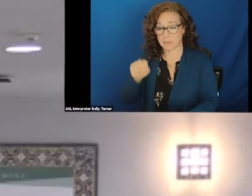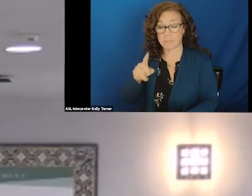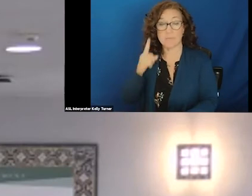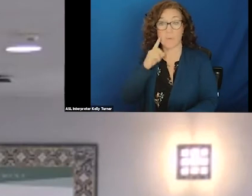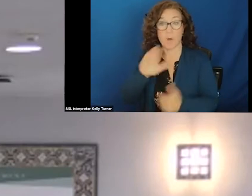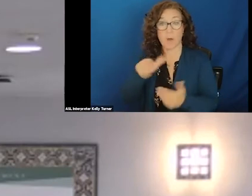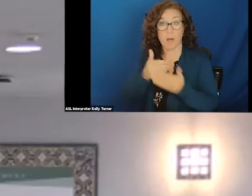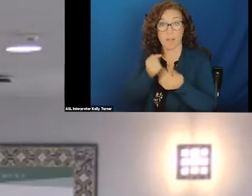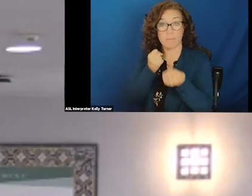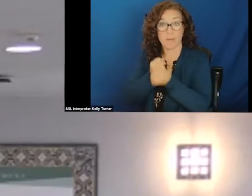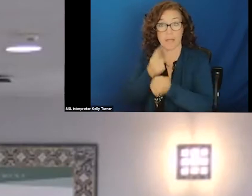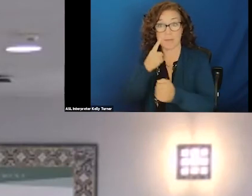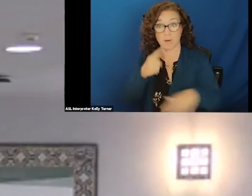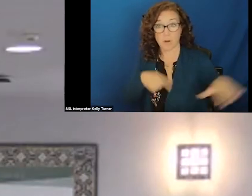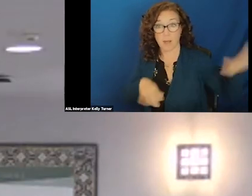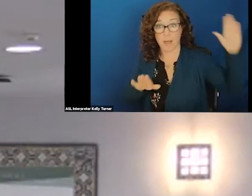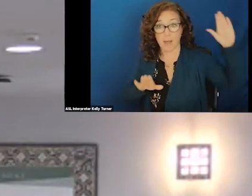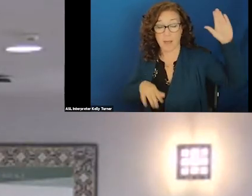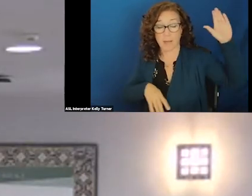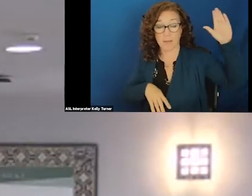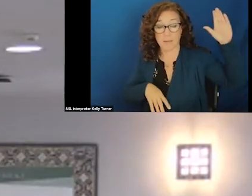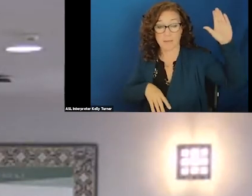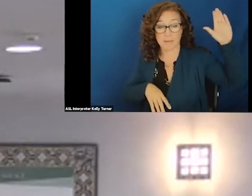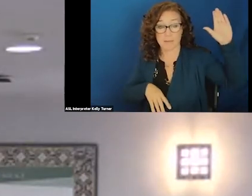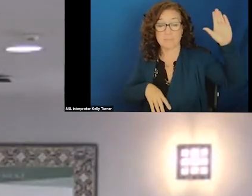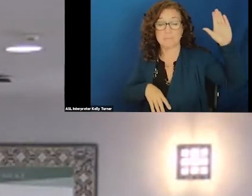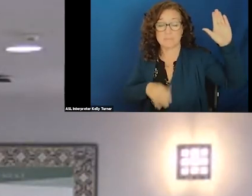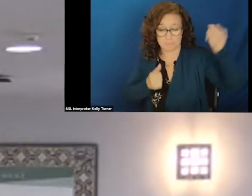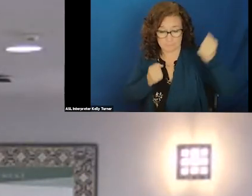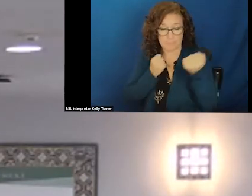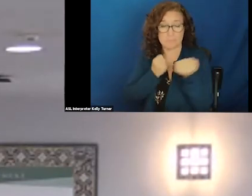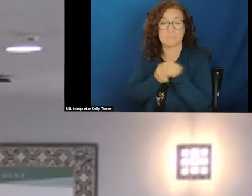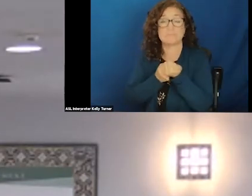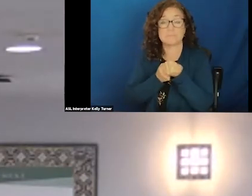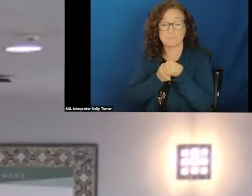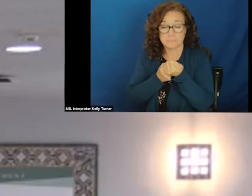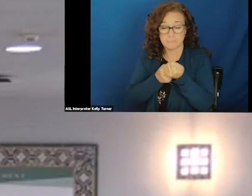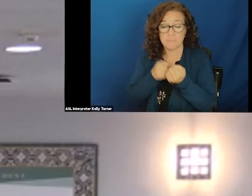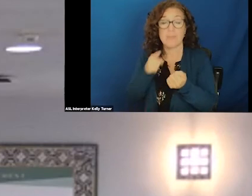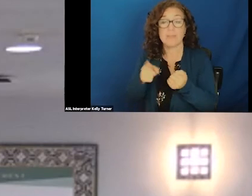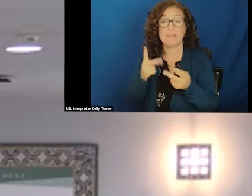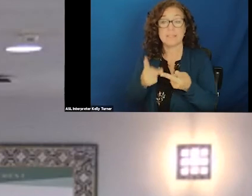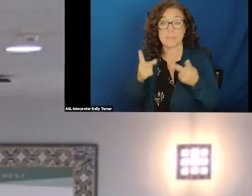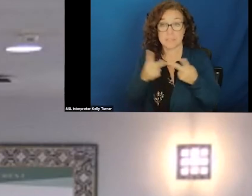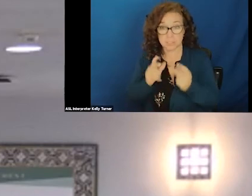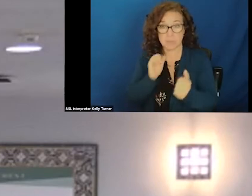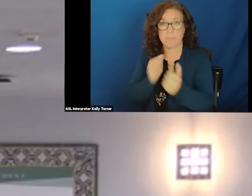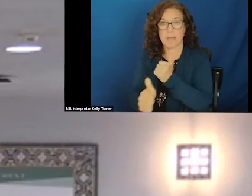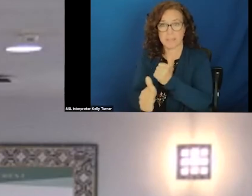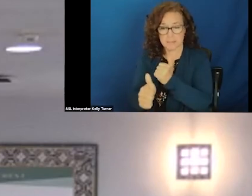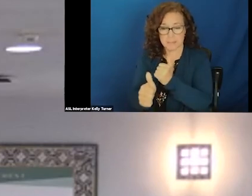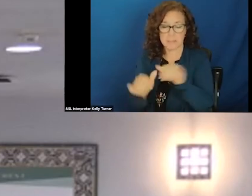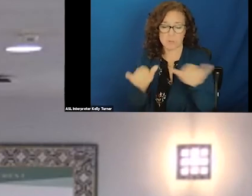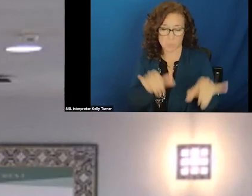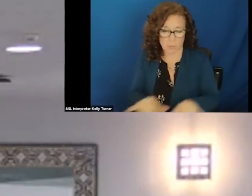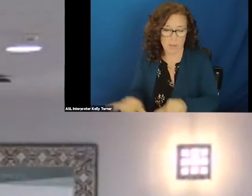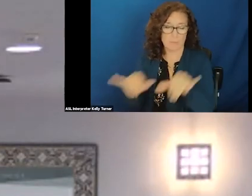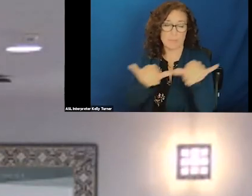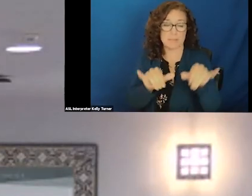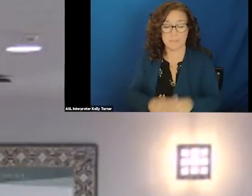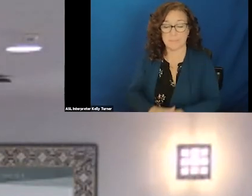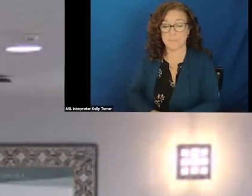Aye. This position also passes unanimously. And the next two items, I will introduce Dr. Becchio